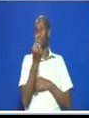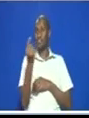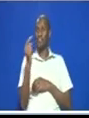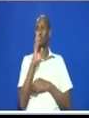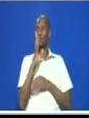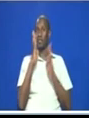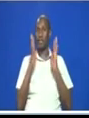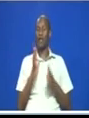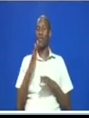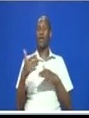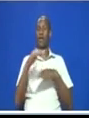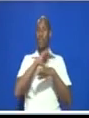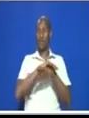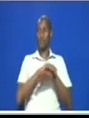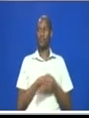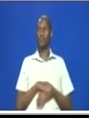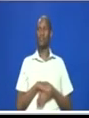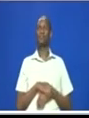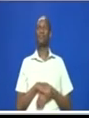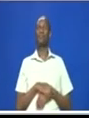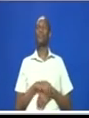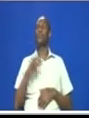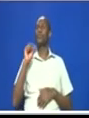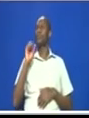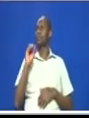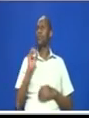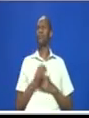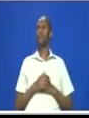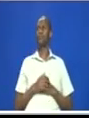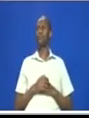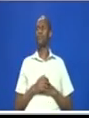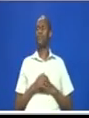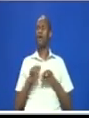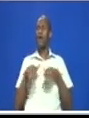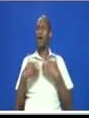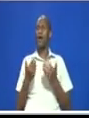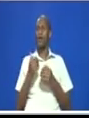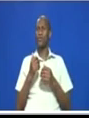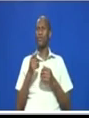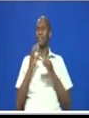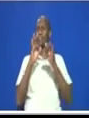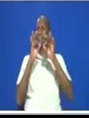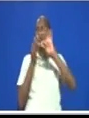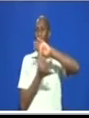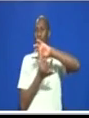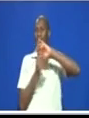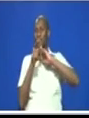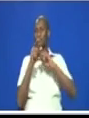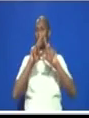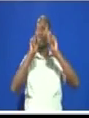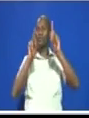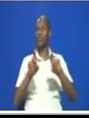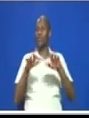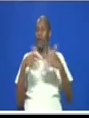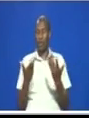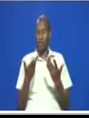speaker will cover. So, how do you interpret this question?